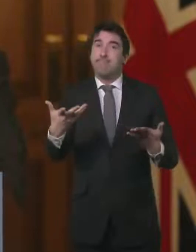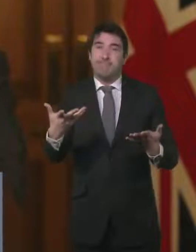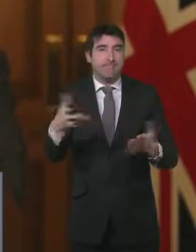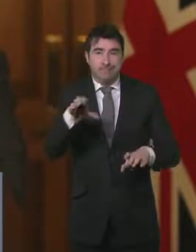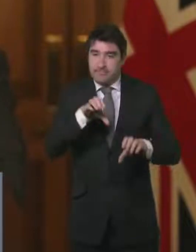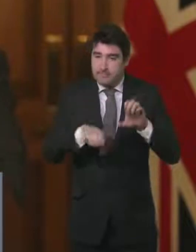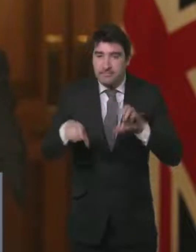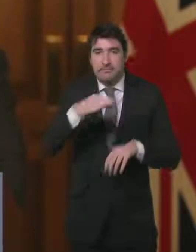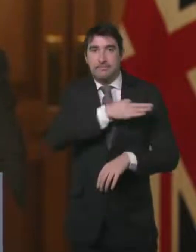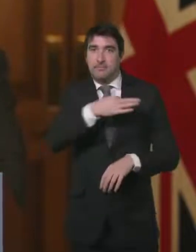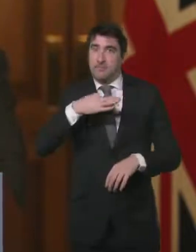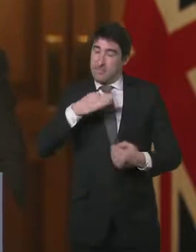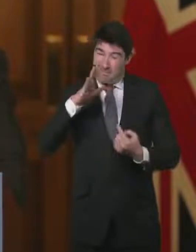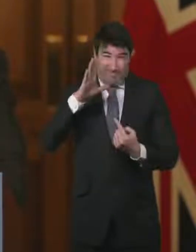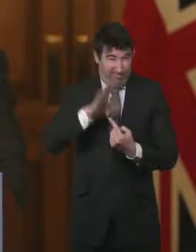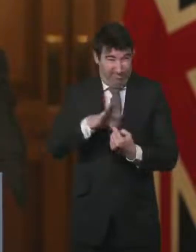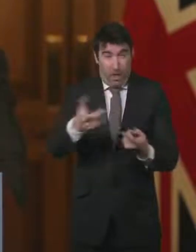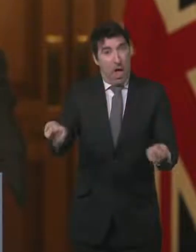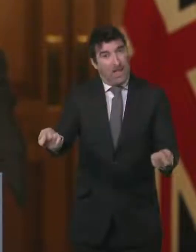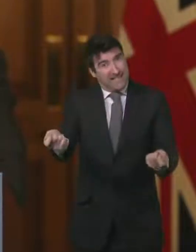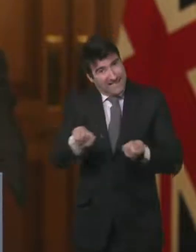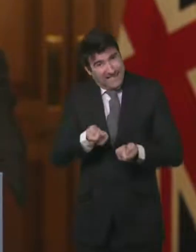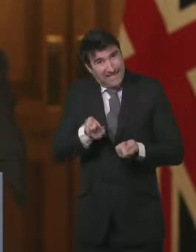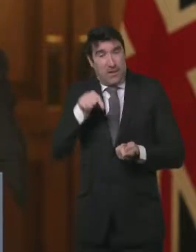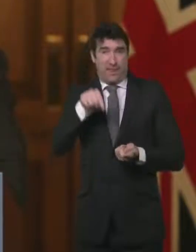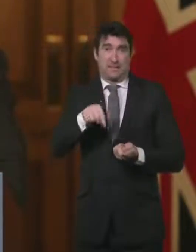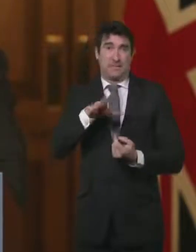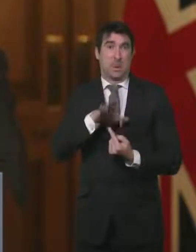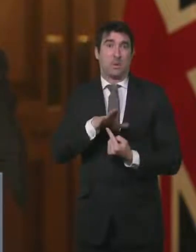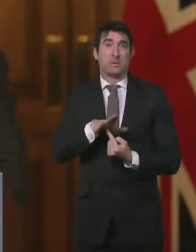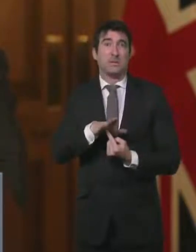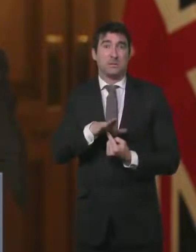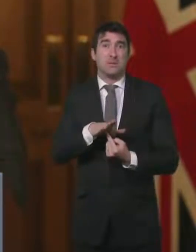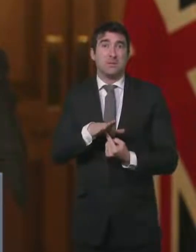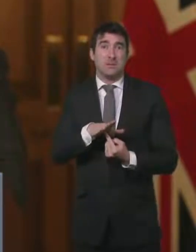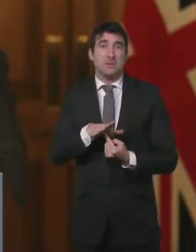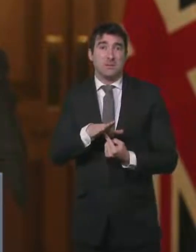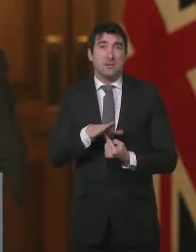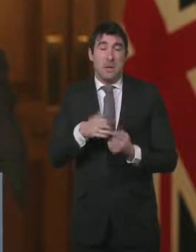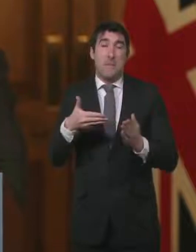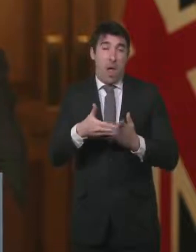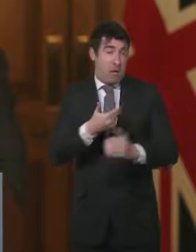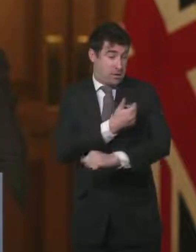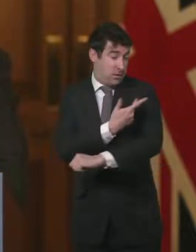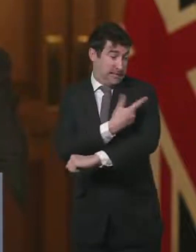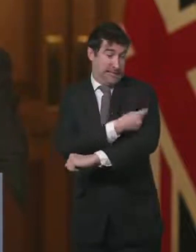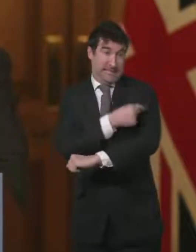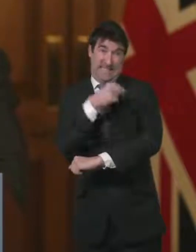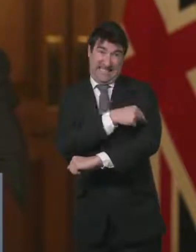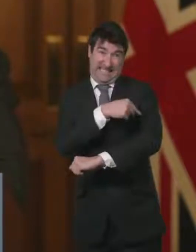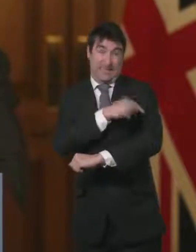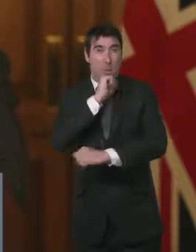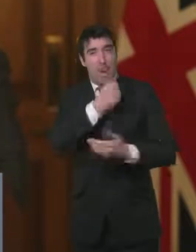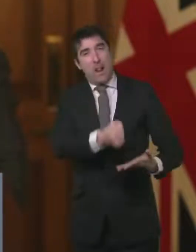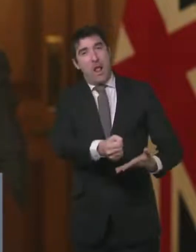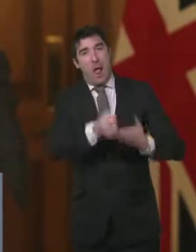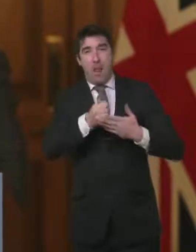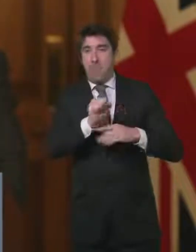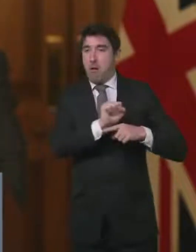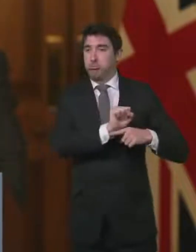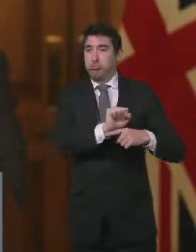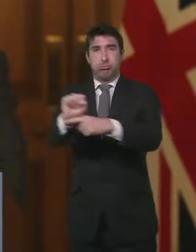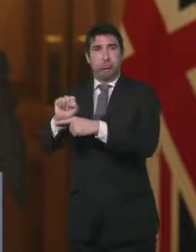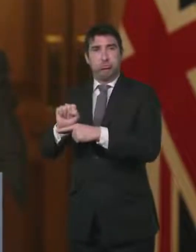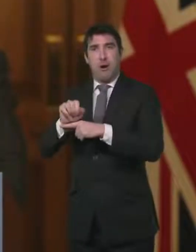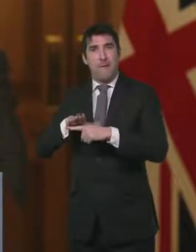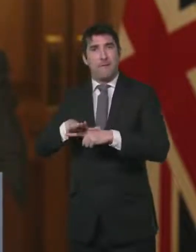virus down, but also to roll out that vaccine. And I know how got 2 more weeks the off most there. interesting slides